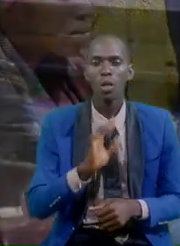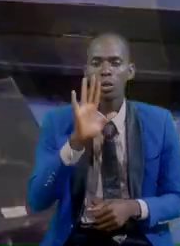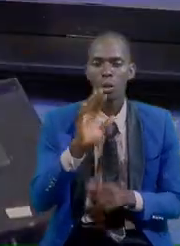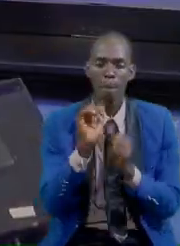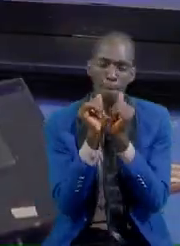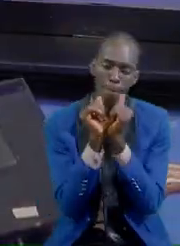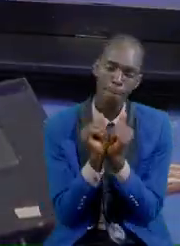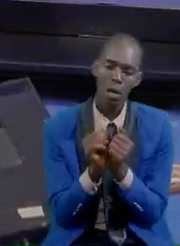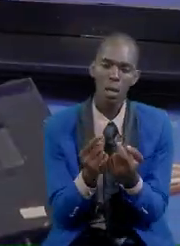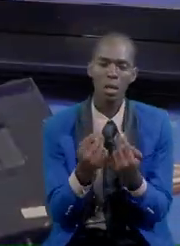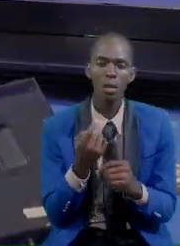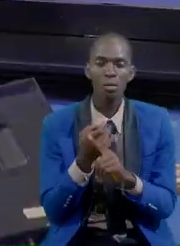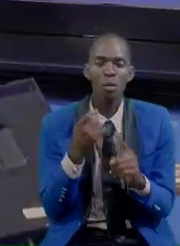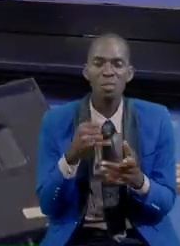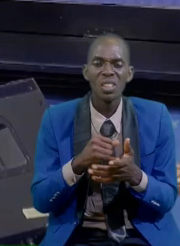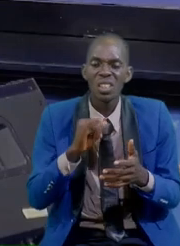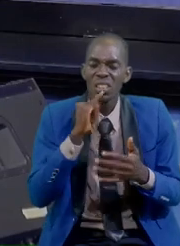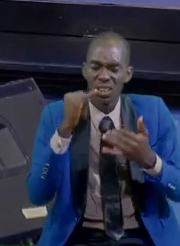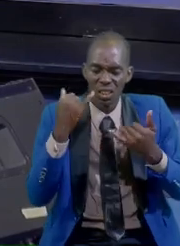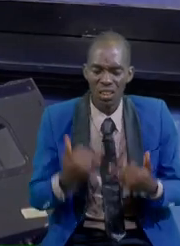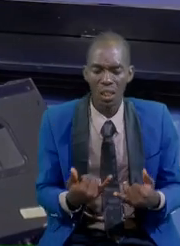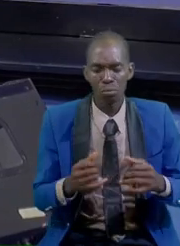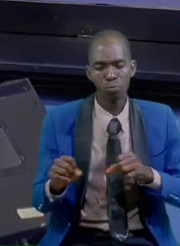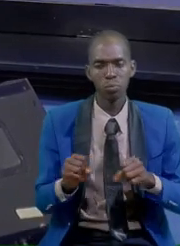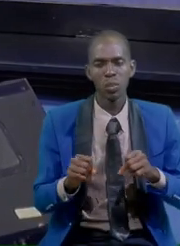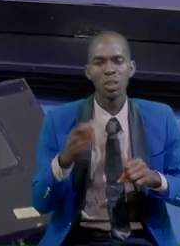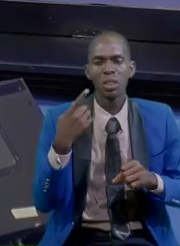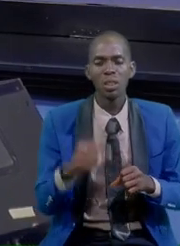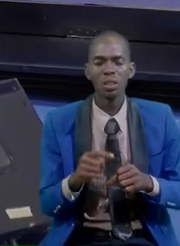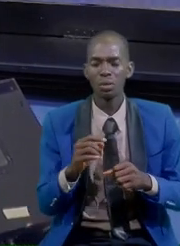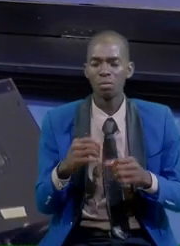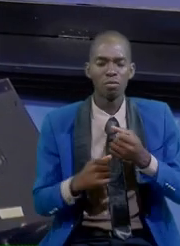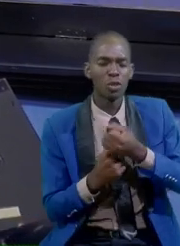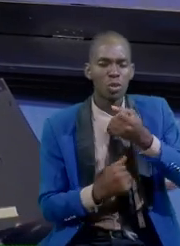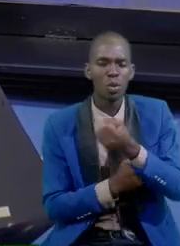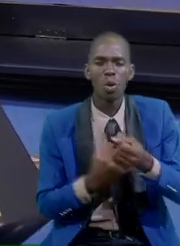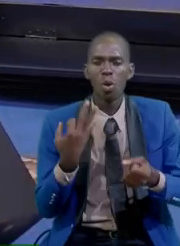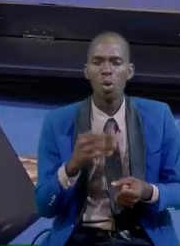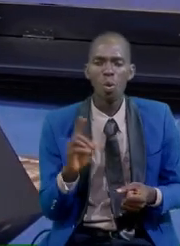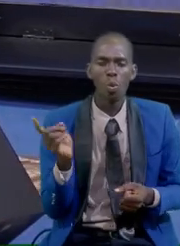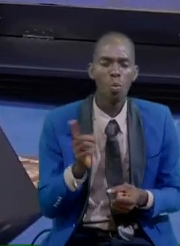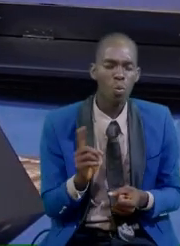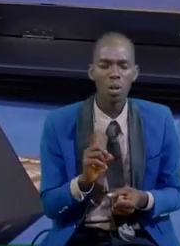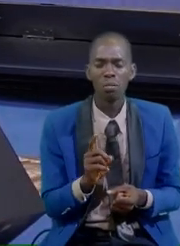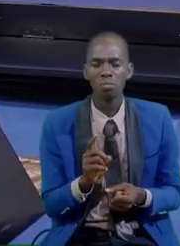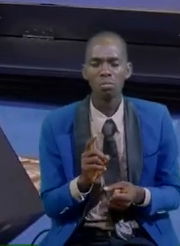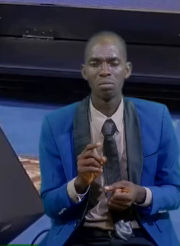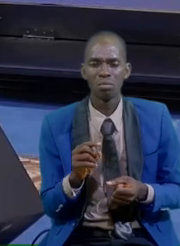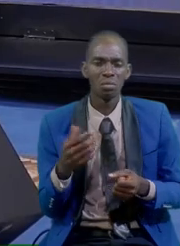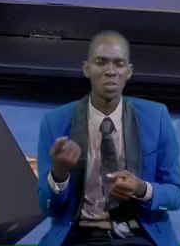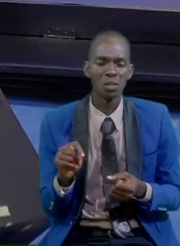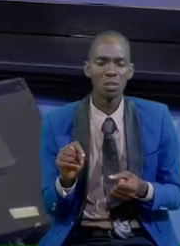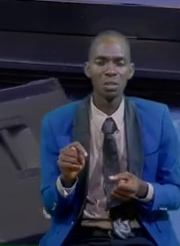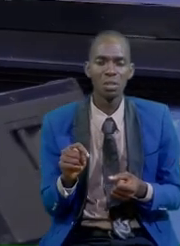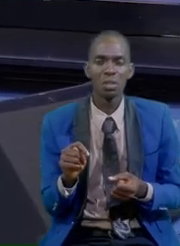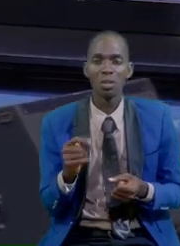shaking already. The foundation of where the curse came from is shaking already. The foundation